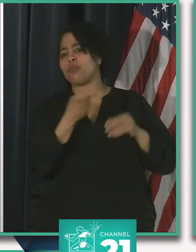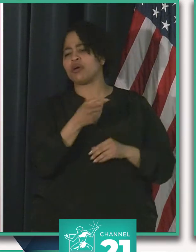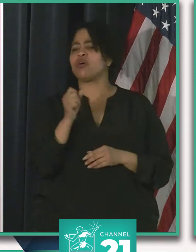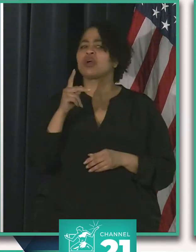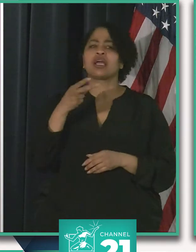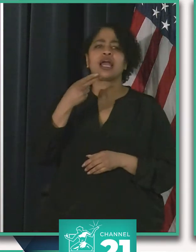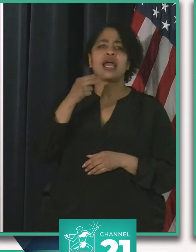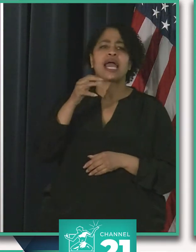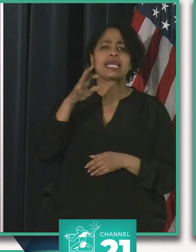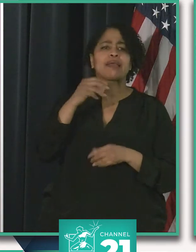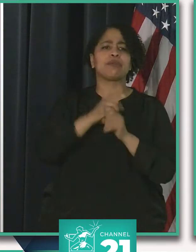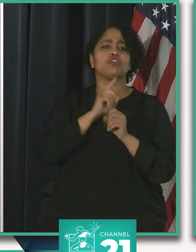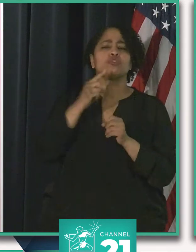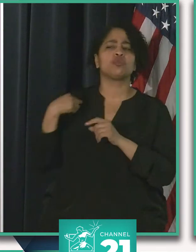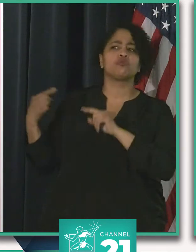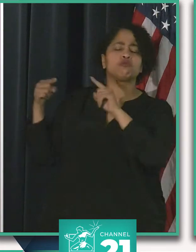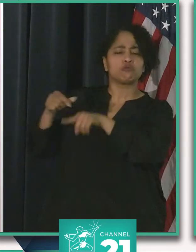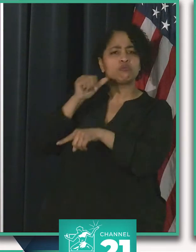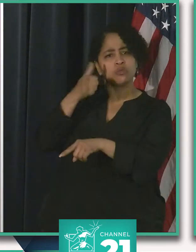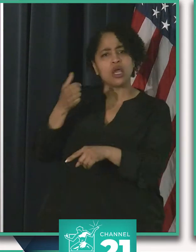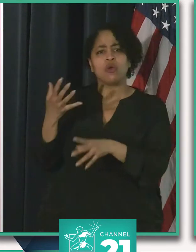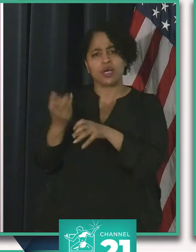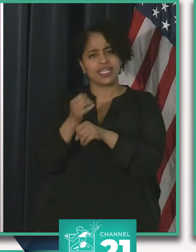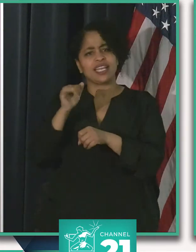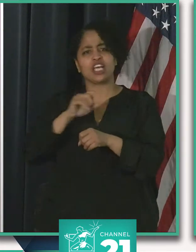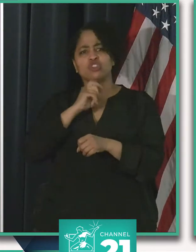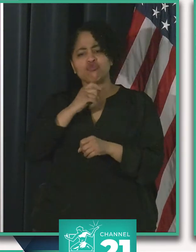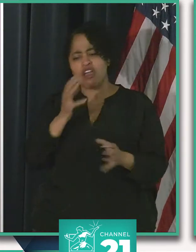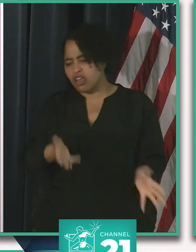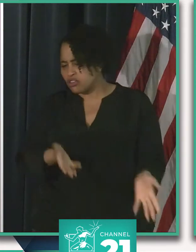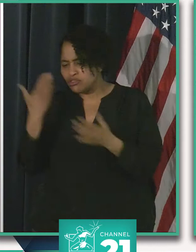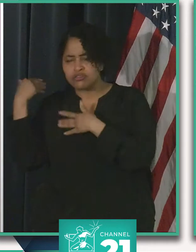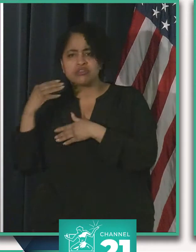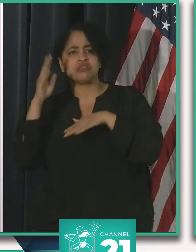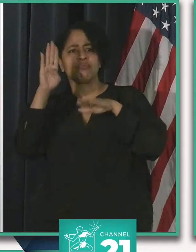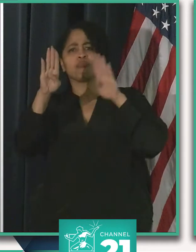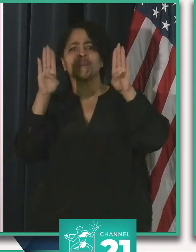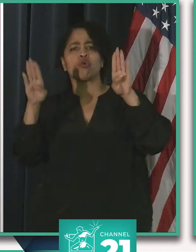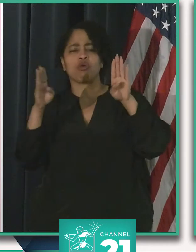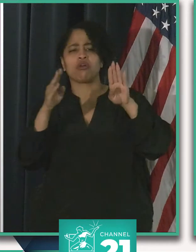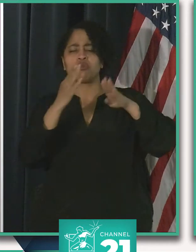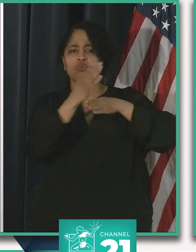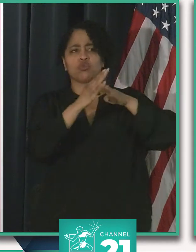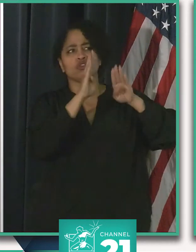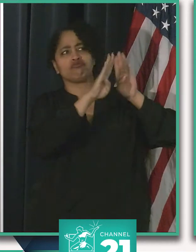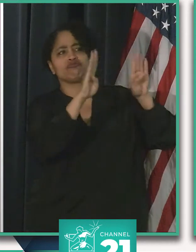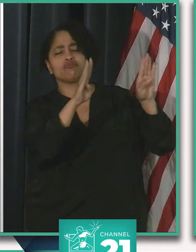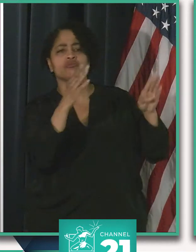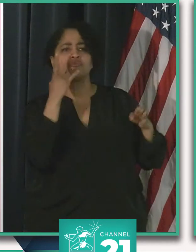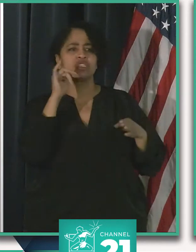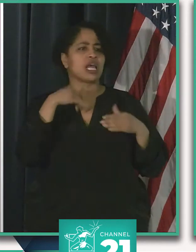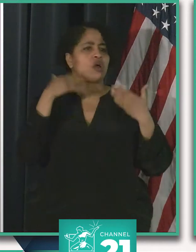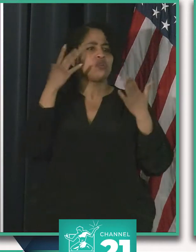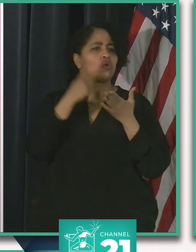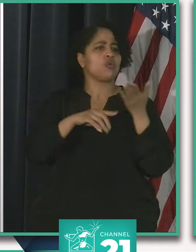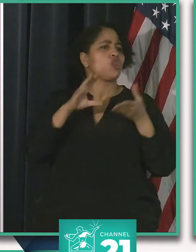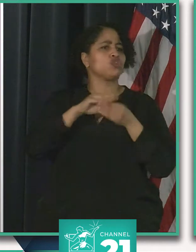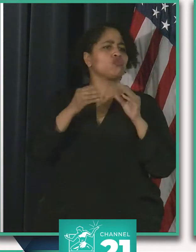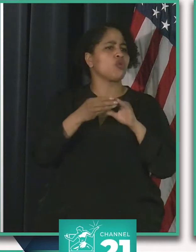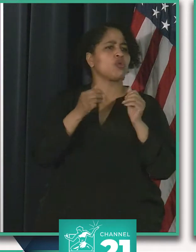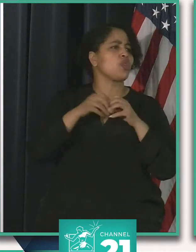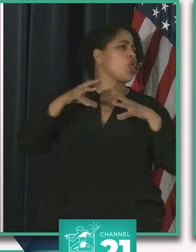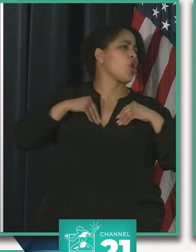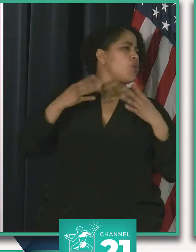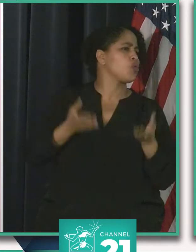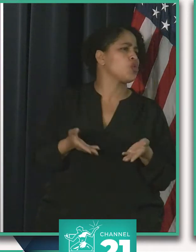let's make sure Brad gets out there tomorrow, and let's get the trash, and let's get it boarded up. I don't know what the story is on the